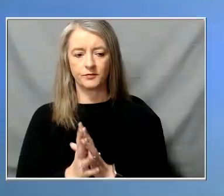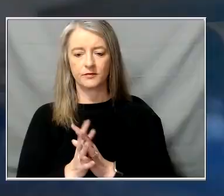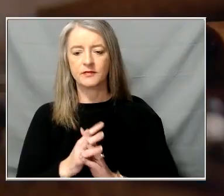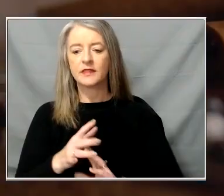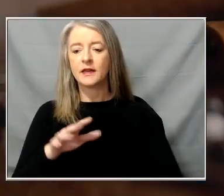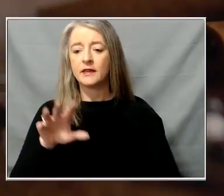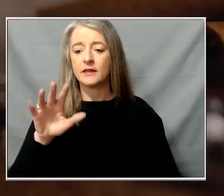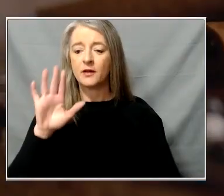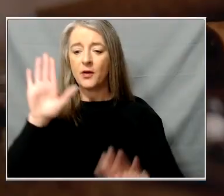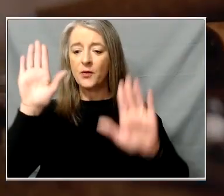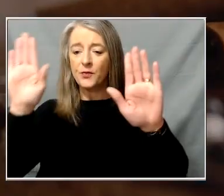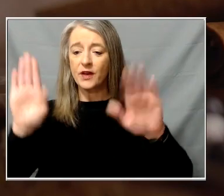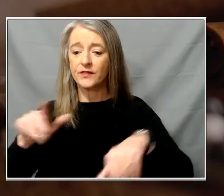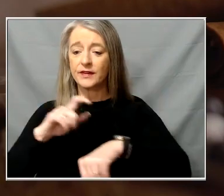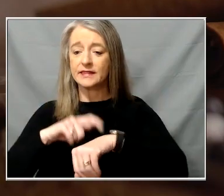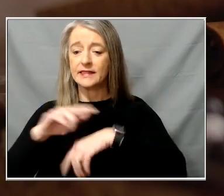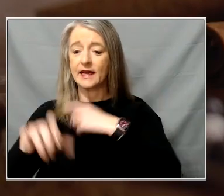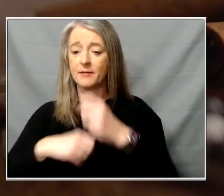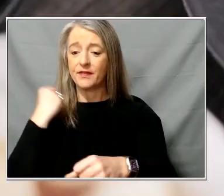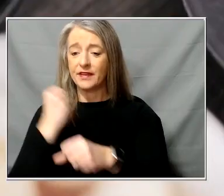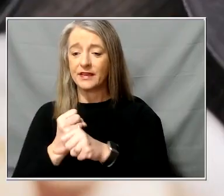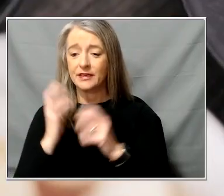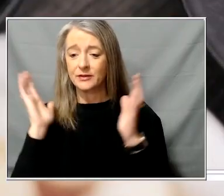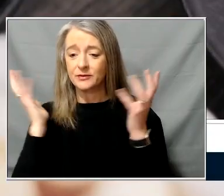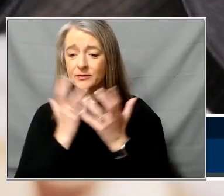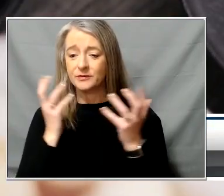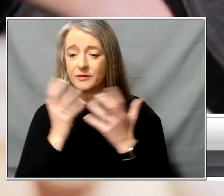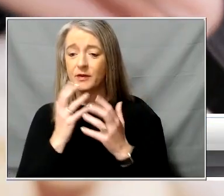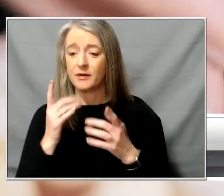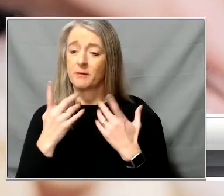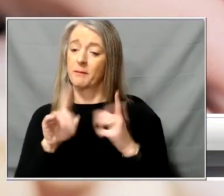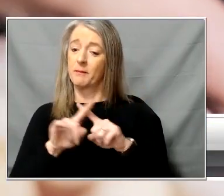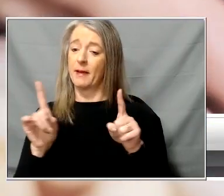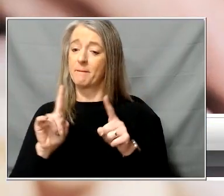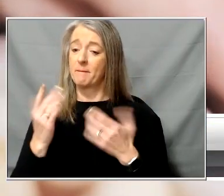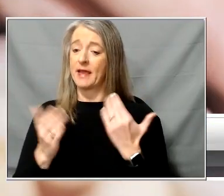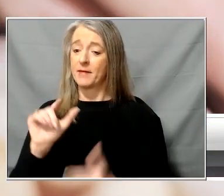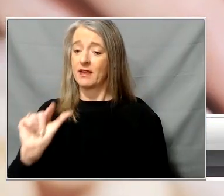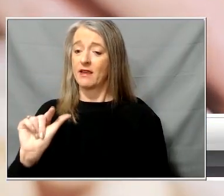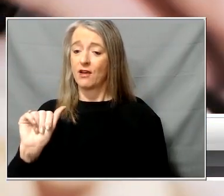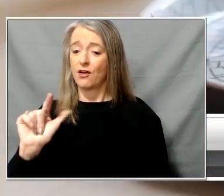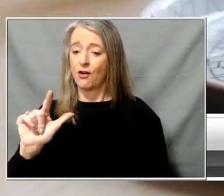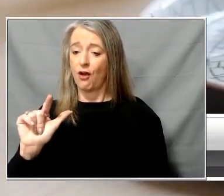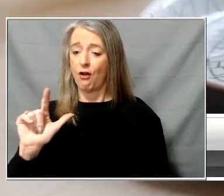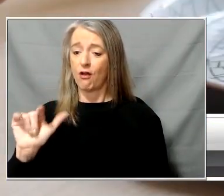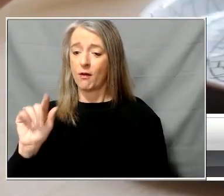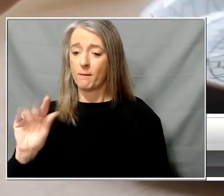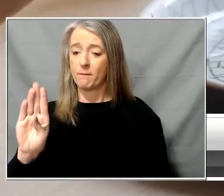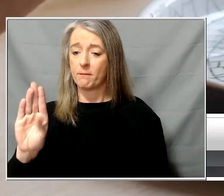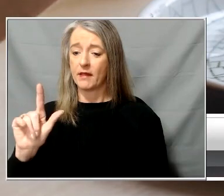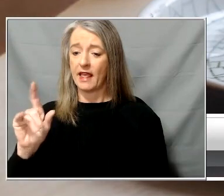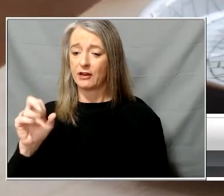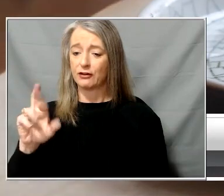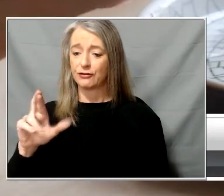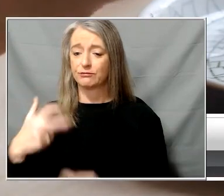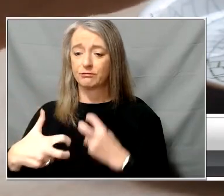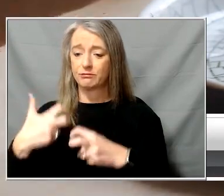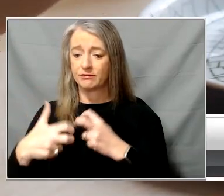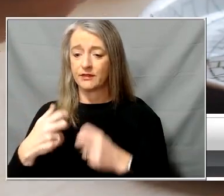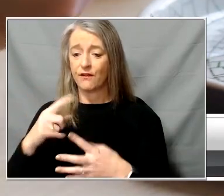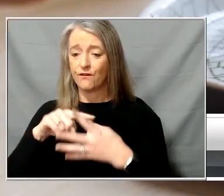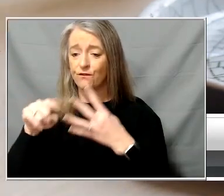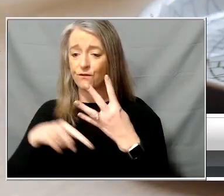the most wonderful time of the year, except perhaps for your gallbladder. Coming up on today's Morning Medical Update, 4 main factors that put